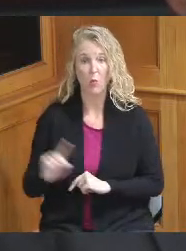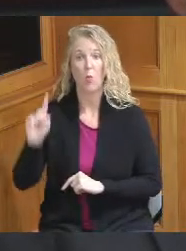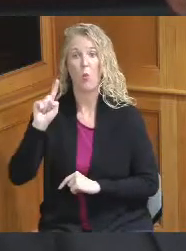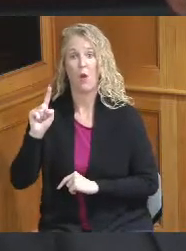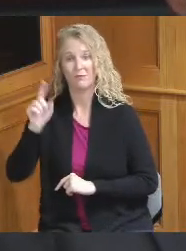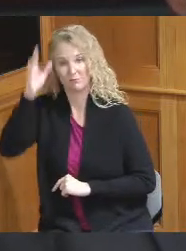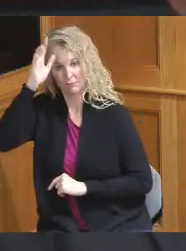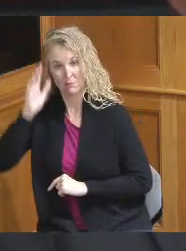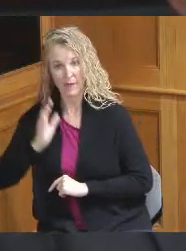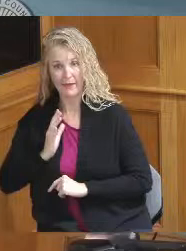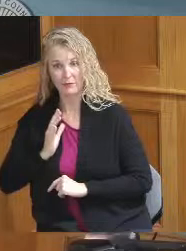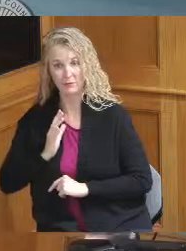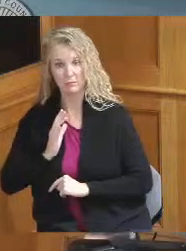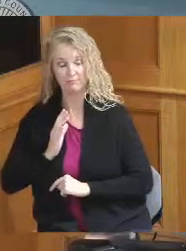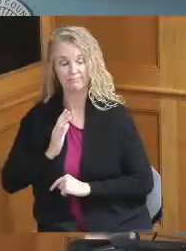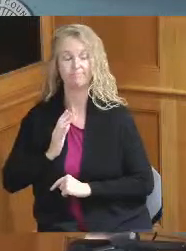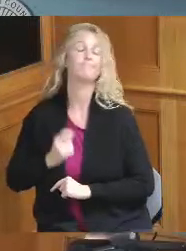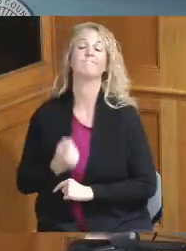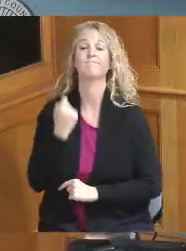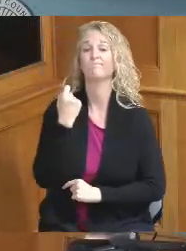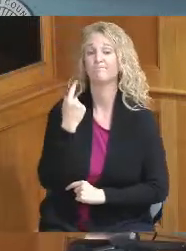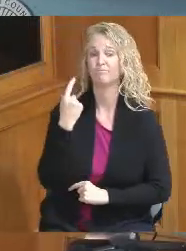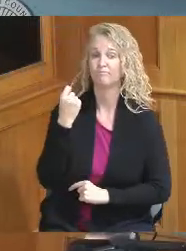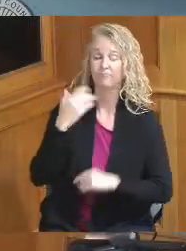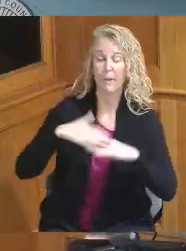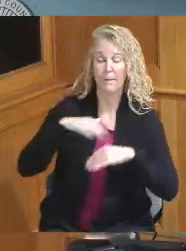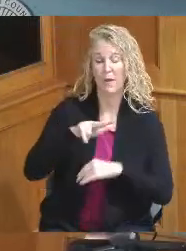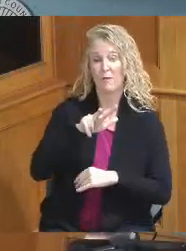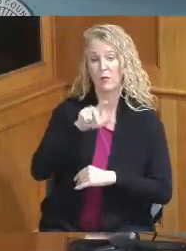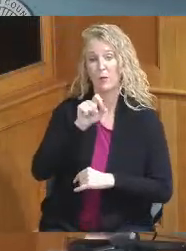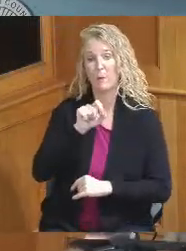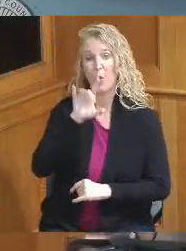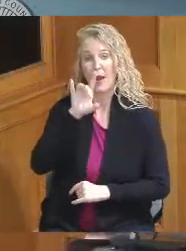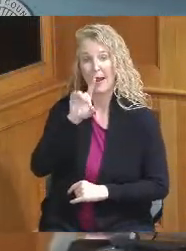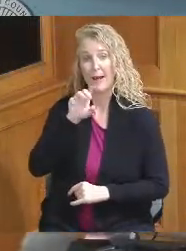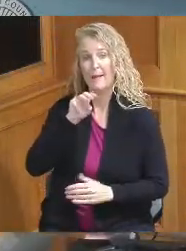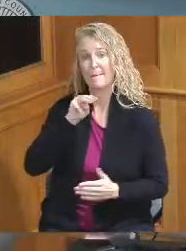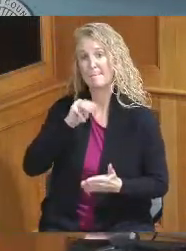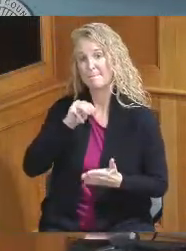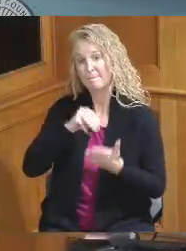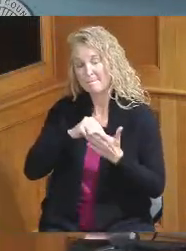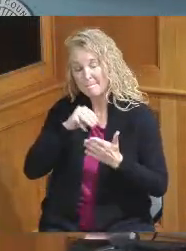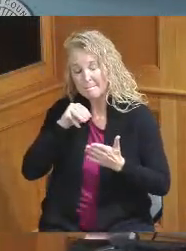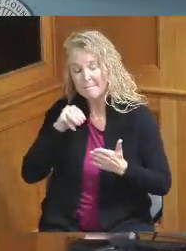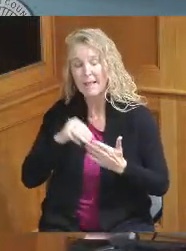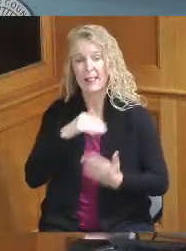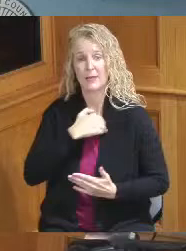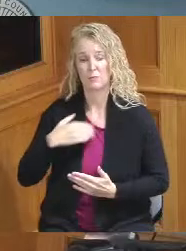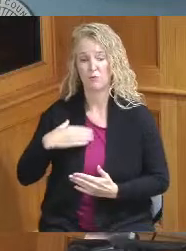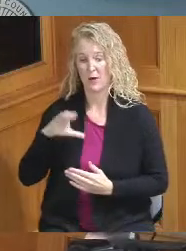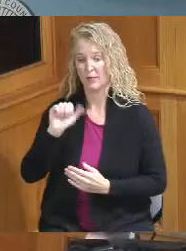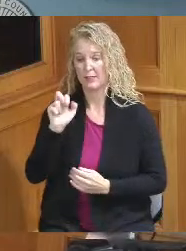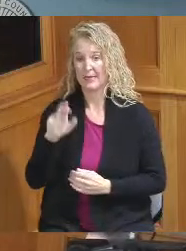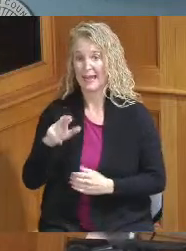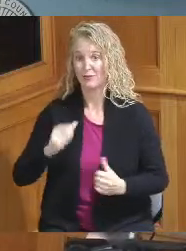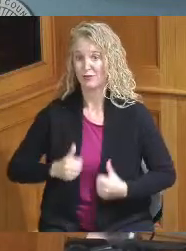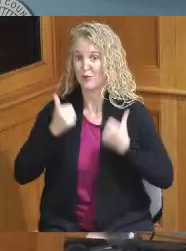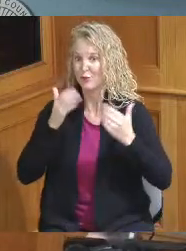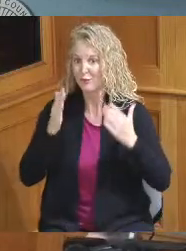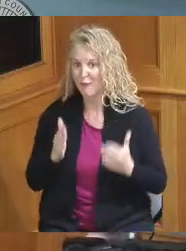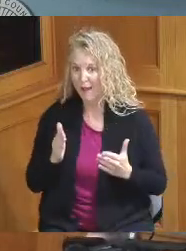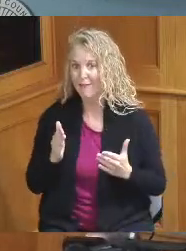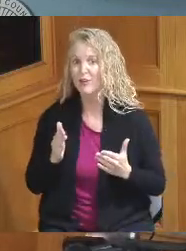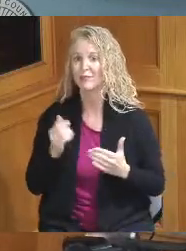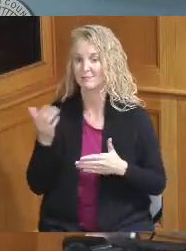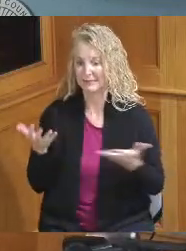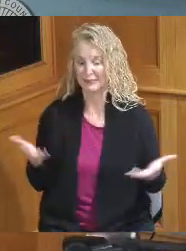man. And whereas there are over 3.8 million breast cancer survivors in the United States, and whereas